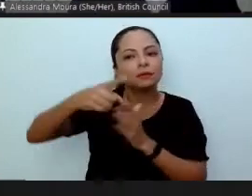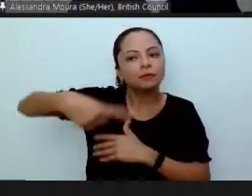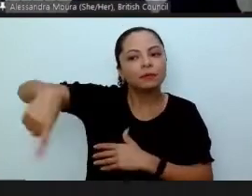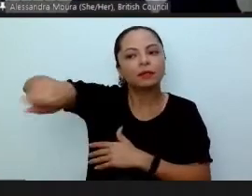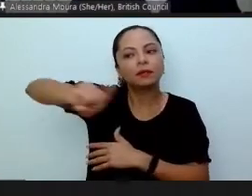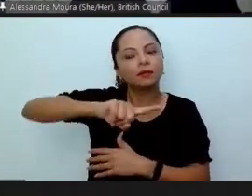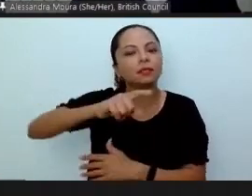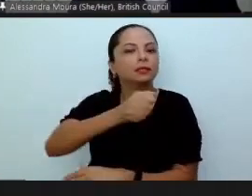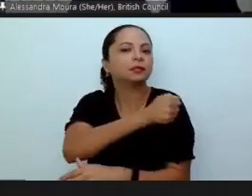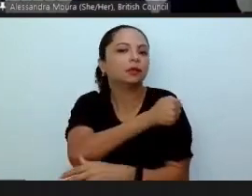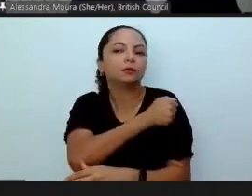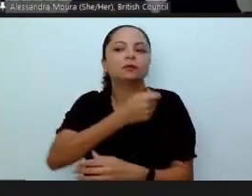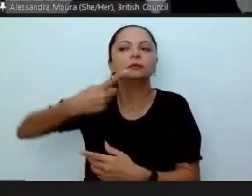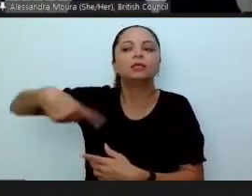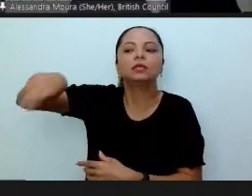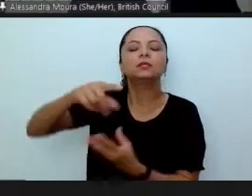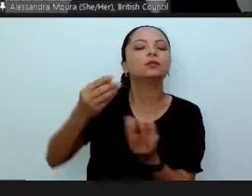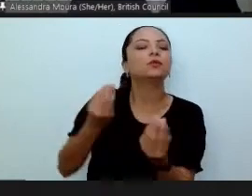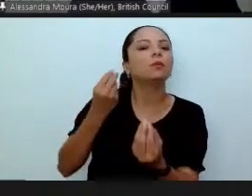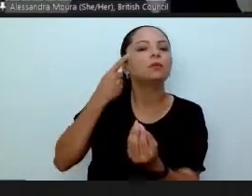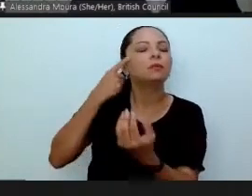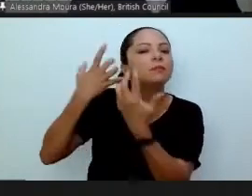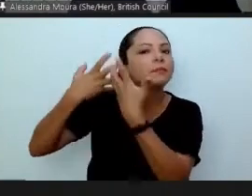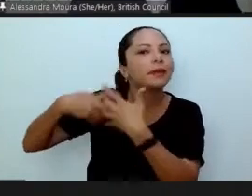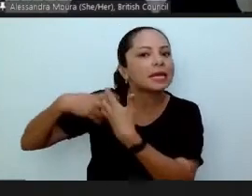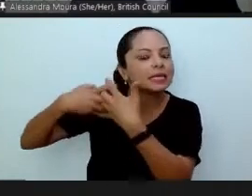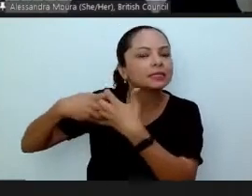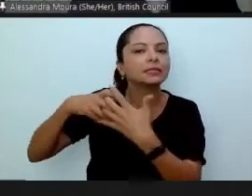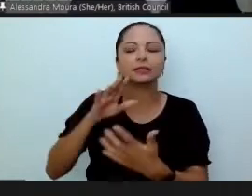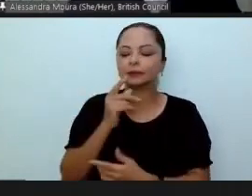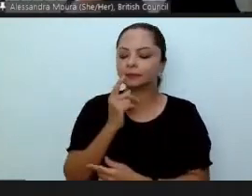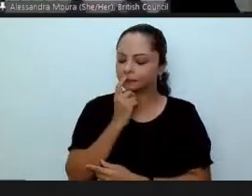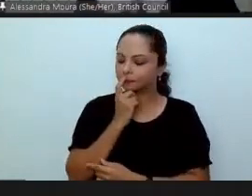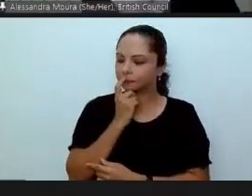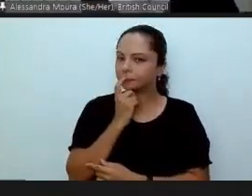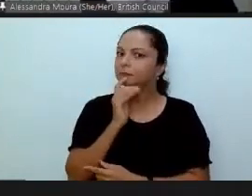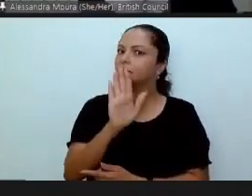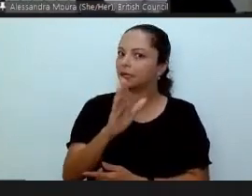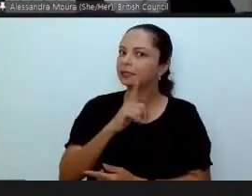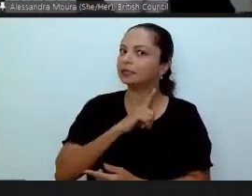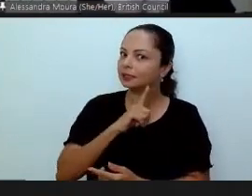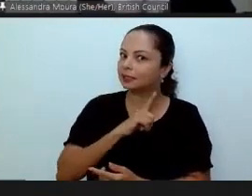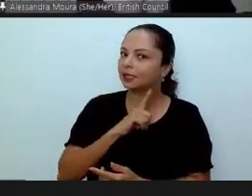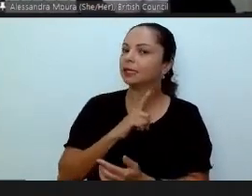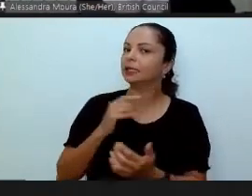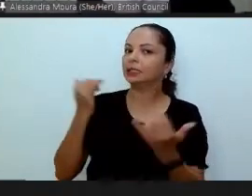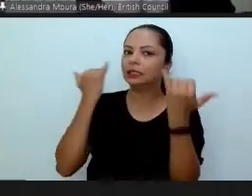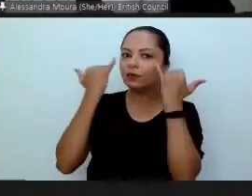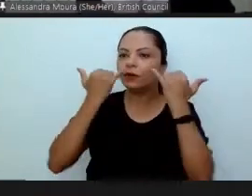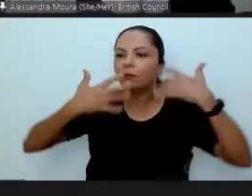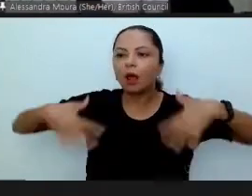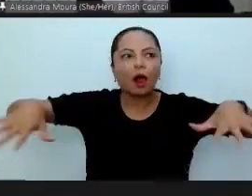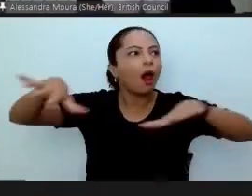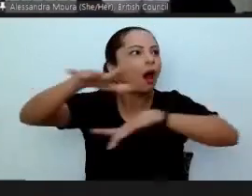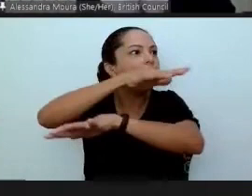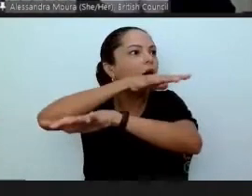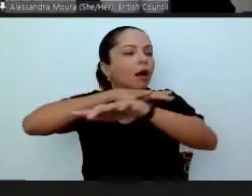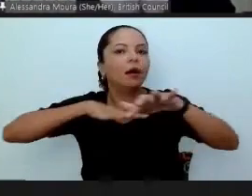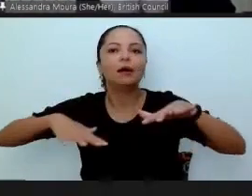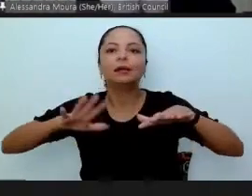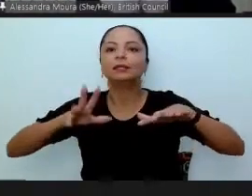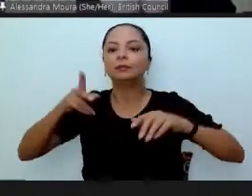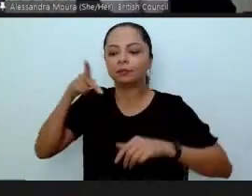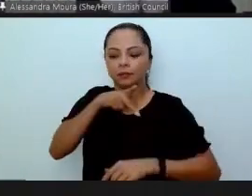lot of information. You'd be surprised, even though teachers are very busy trying to, right, I'm doing